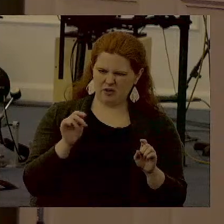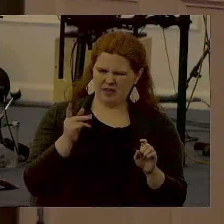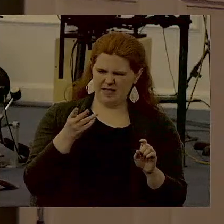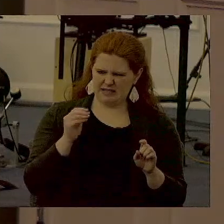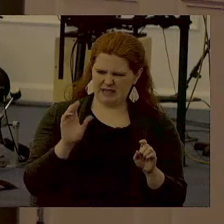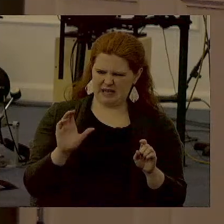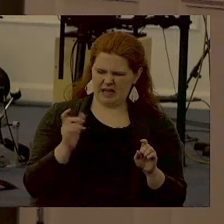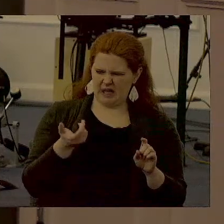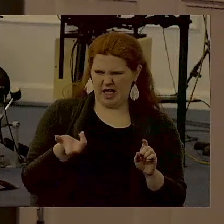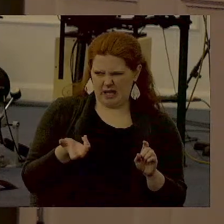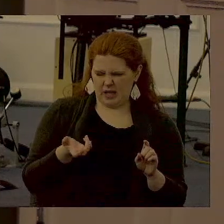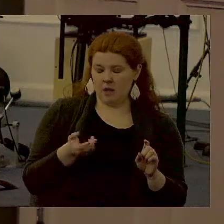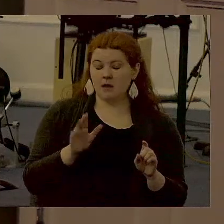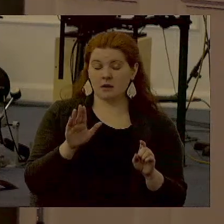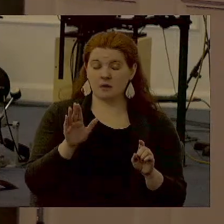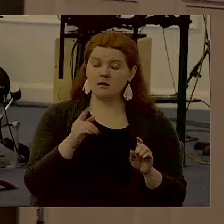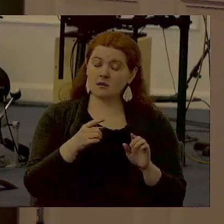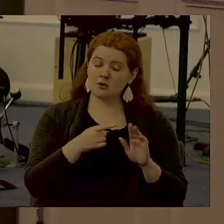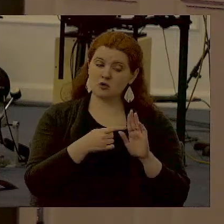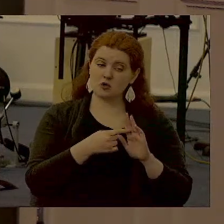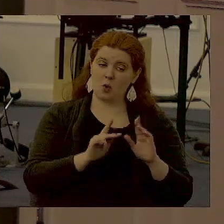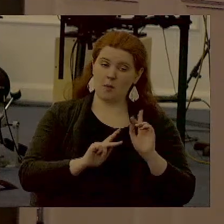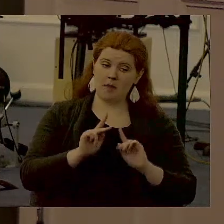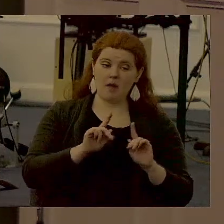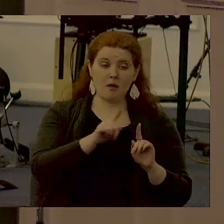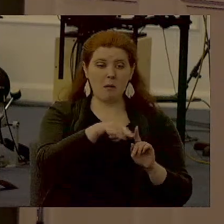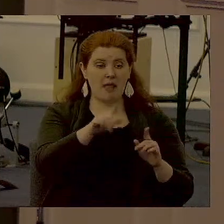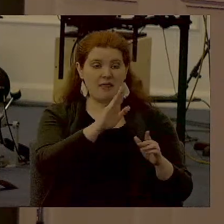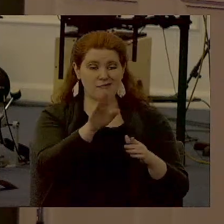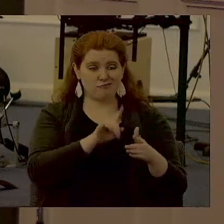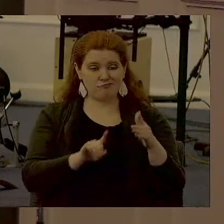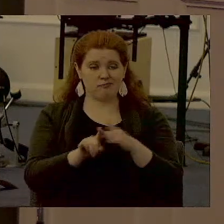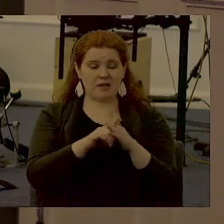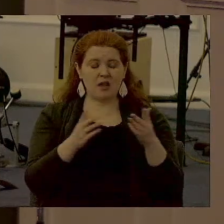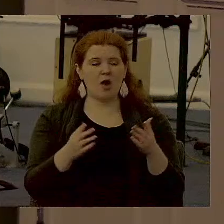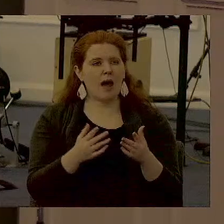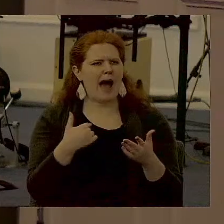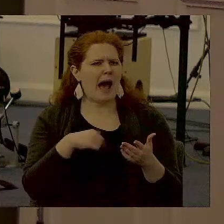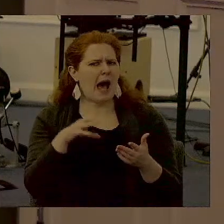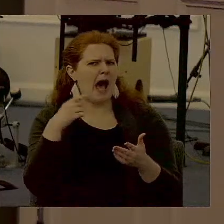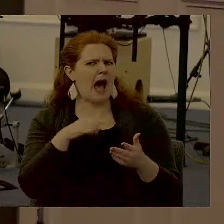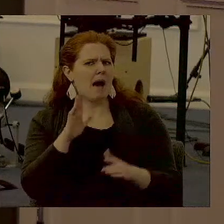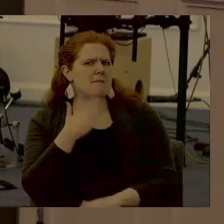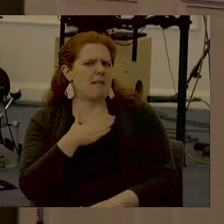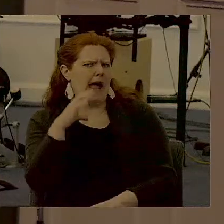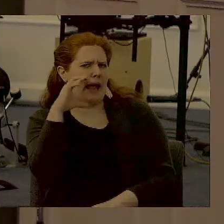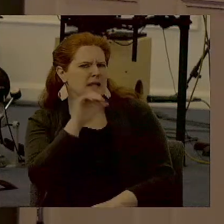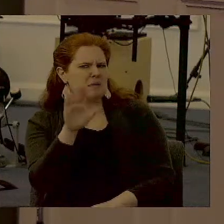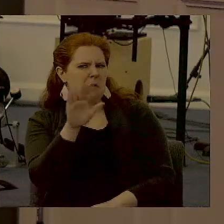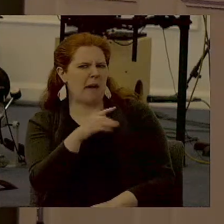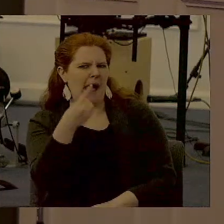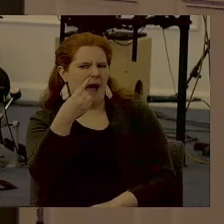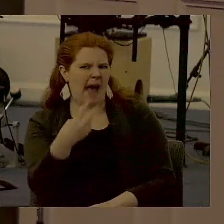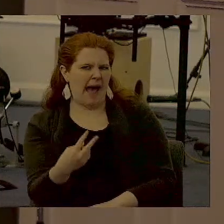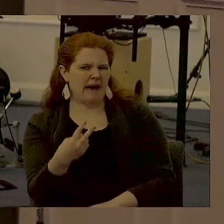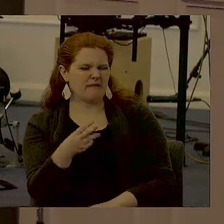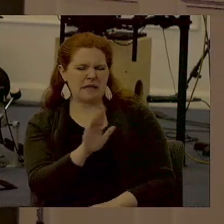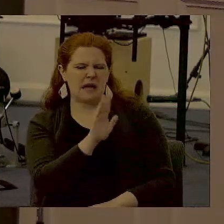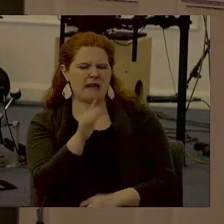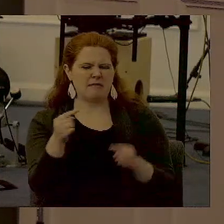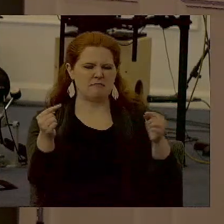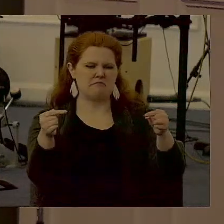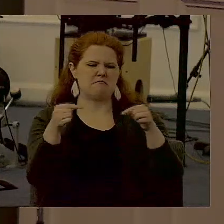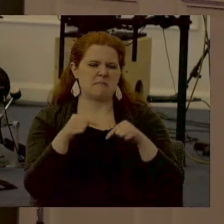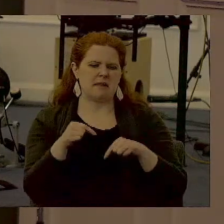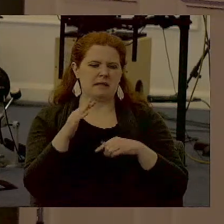Well, it showed people that had never been here. And I would guess that more than half the people that came to that party had never been